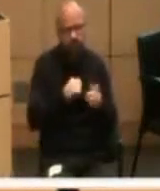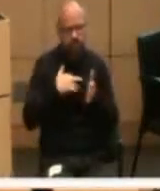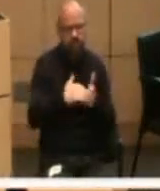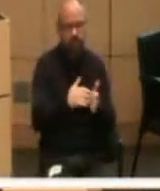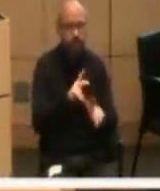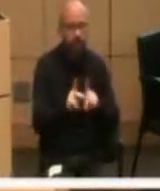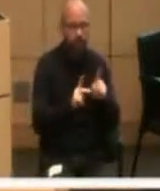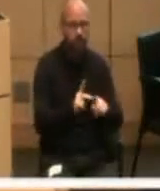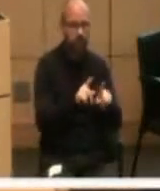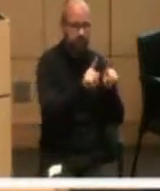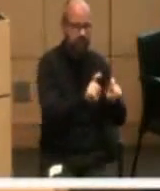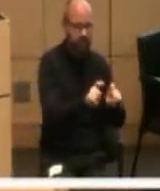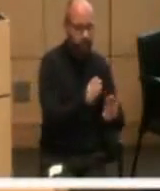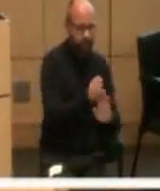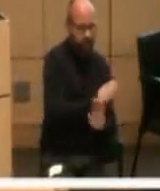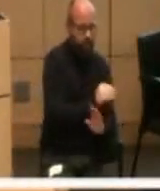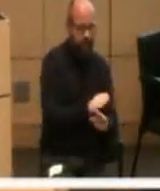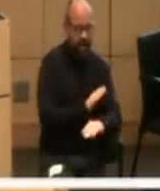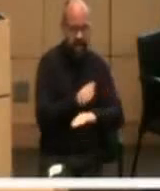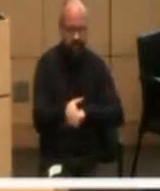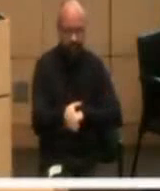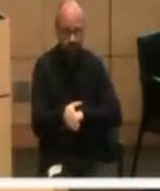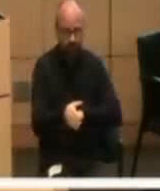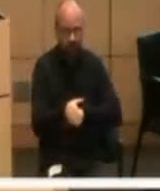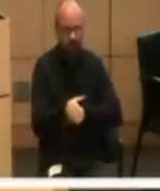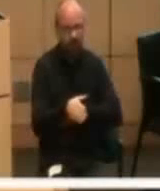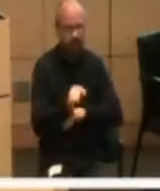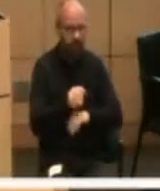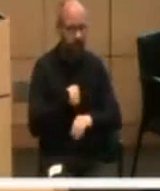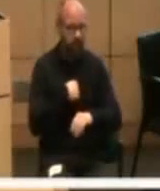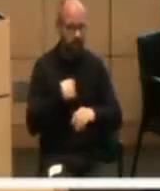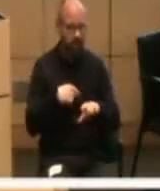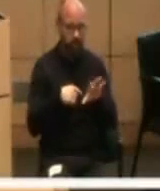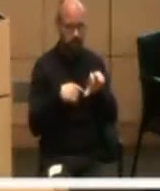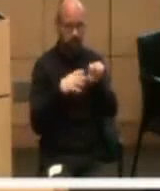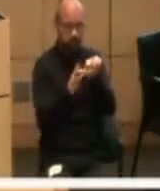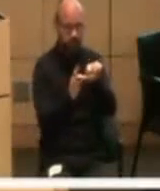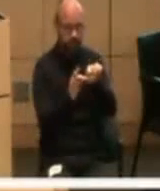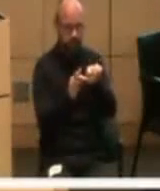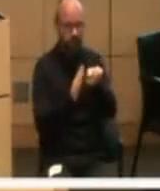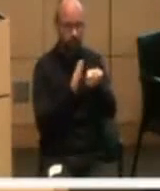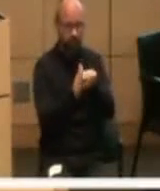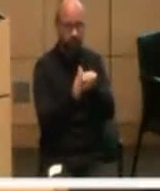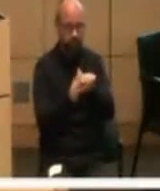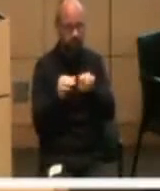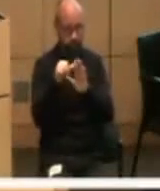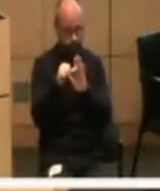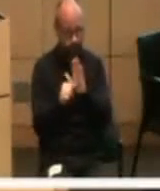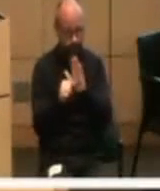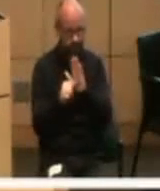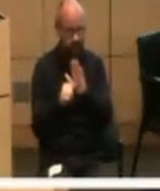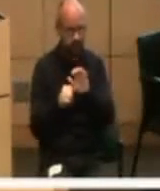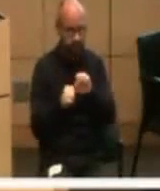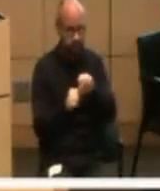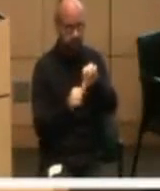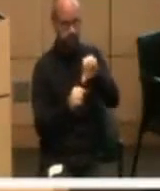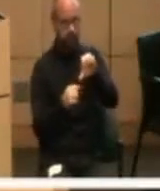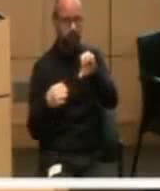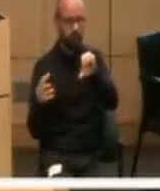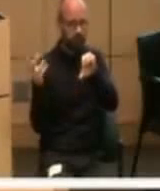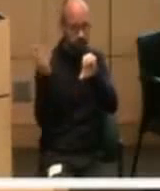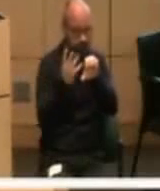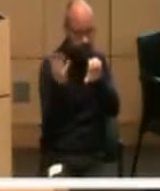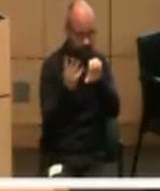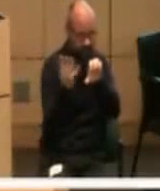before and after an oral atresia repair, for instance. And so there is evidence that up to, it's not clear, somewhere